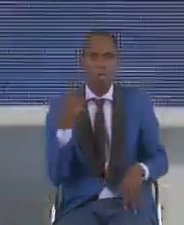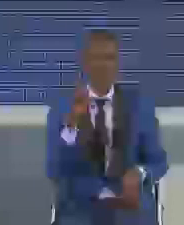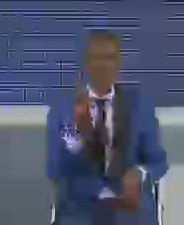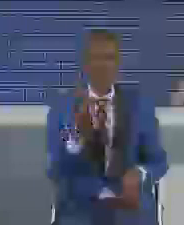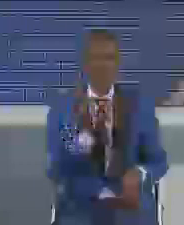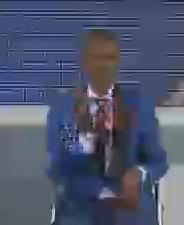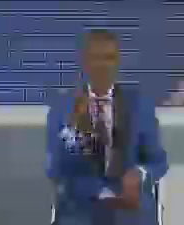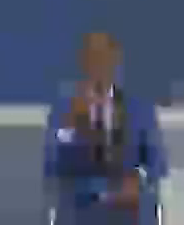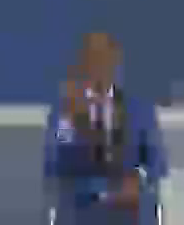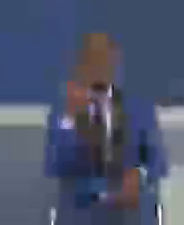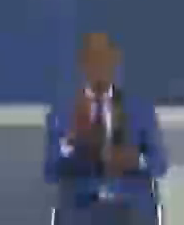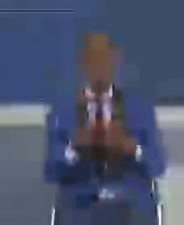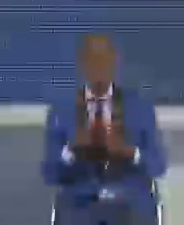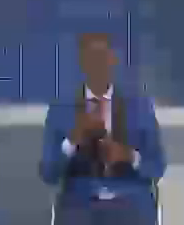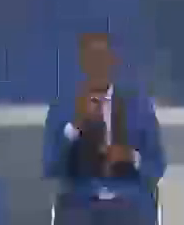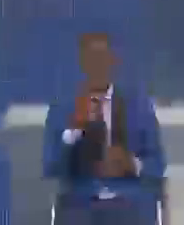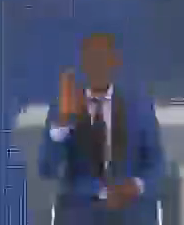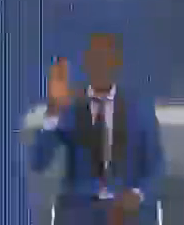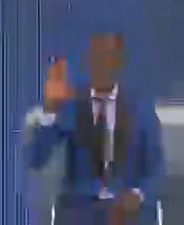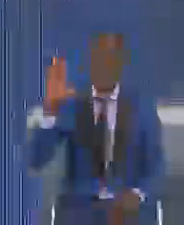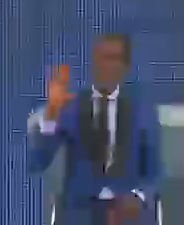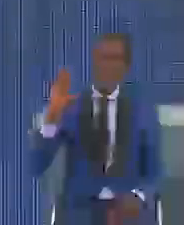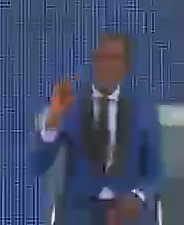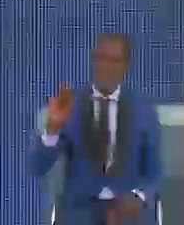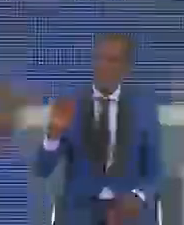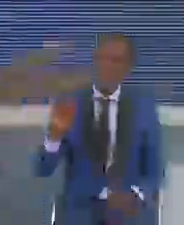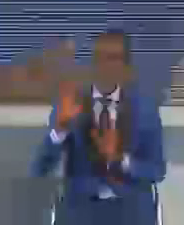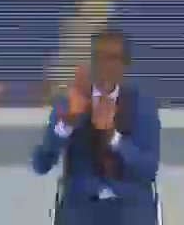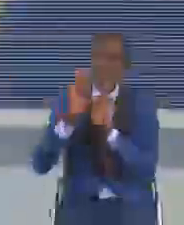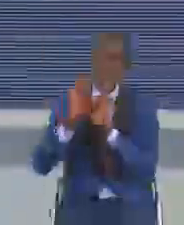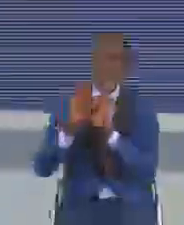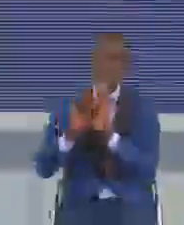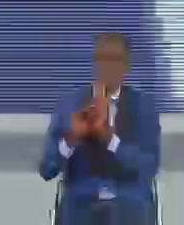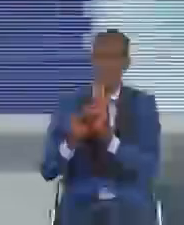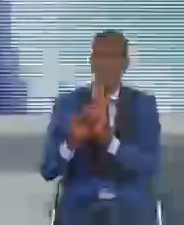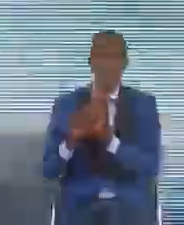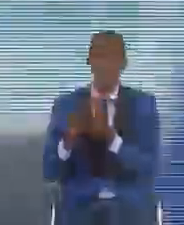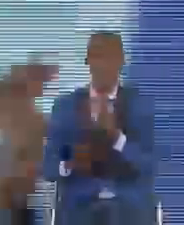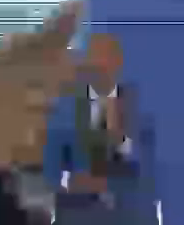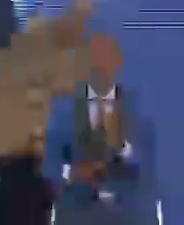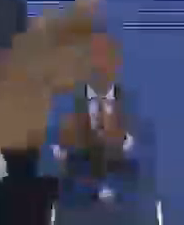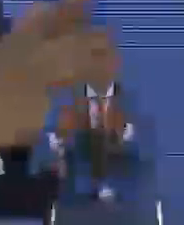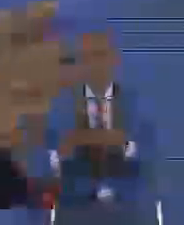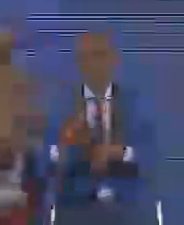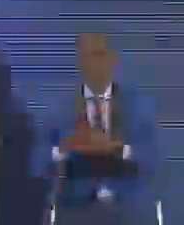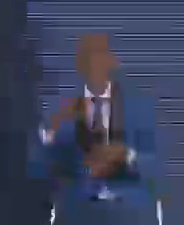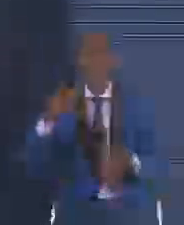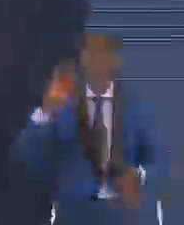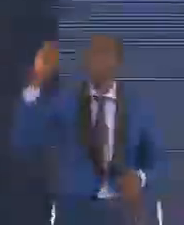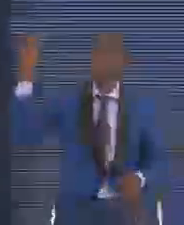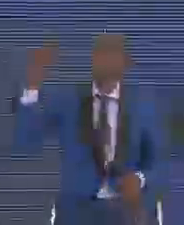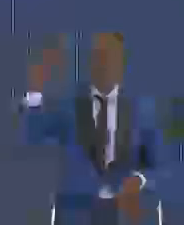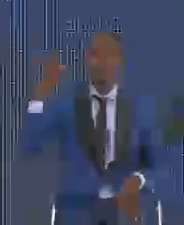be deflated and flattened, lean on the grace of God, and